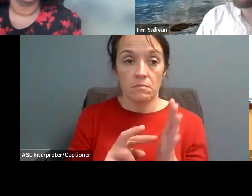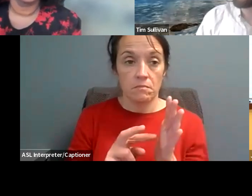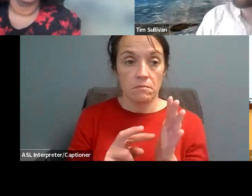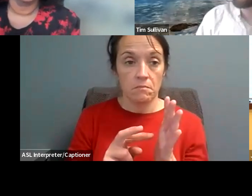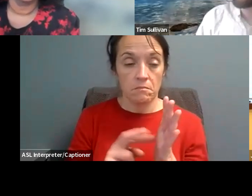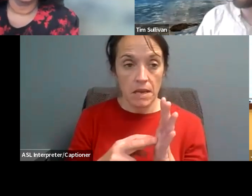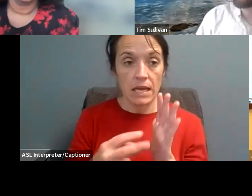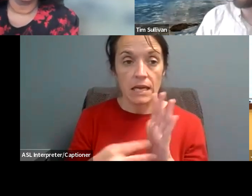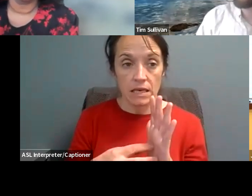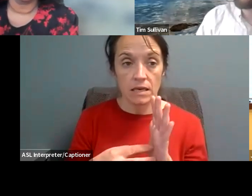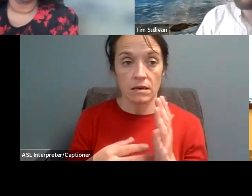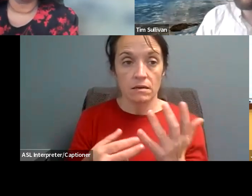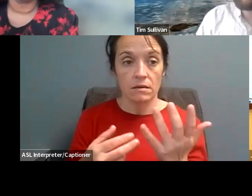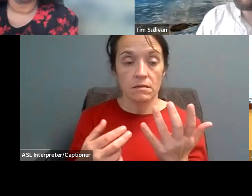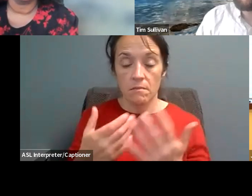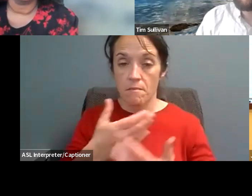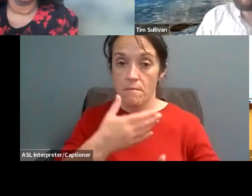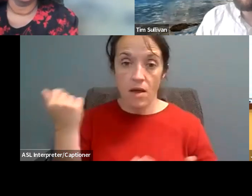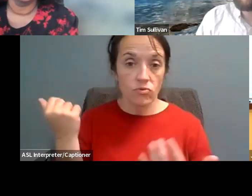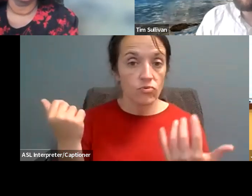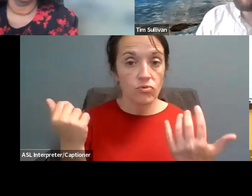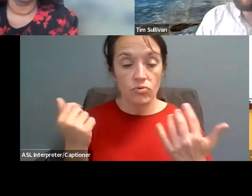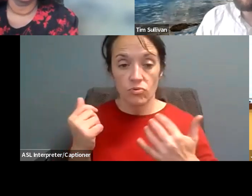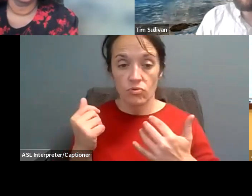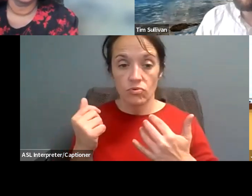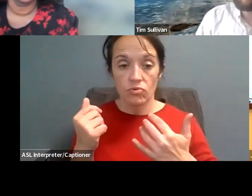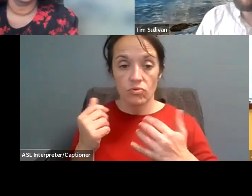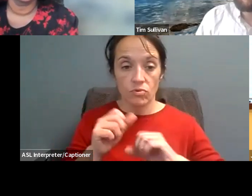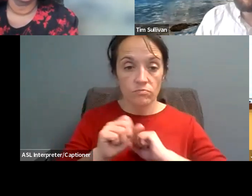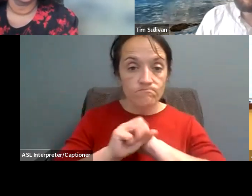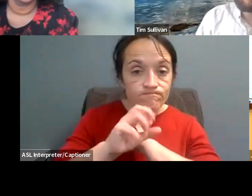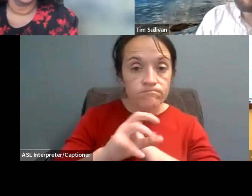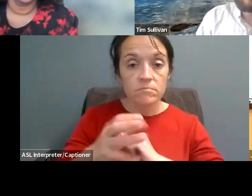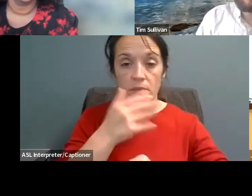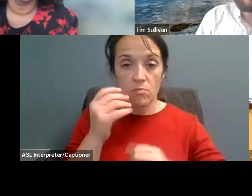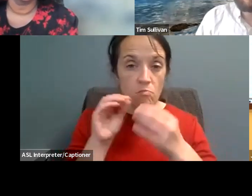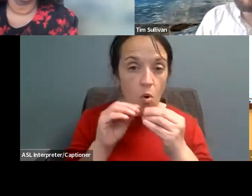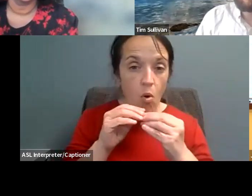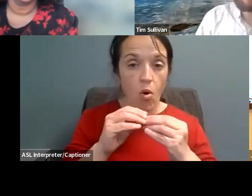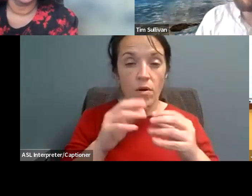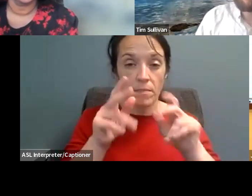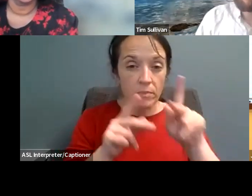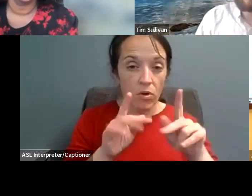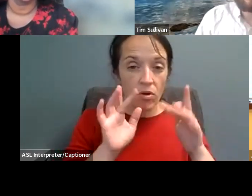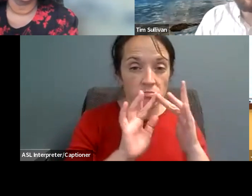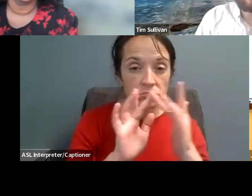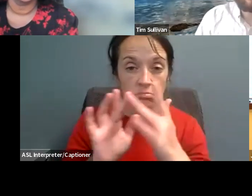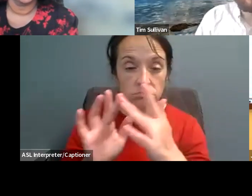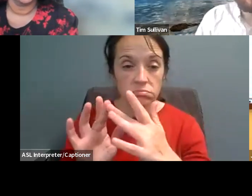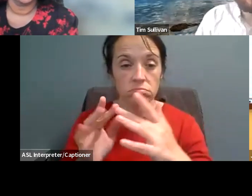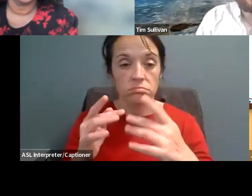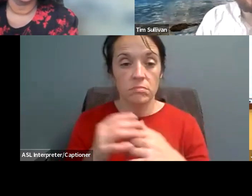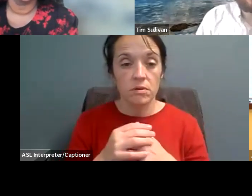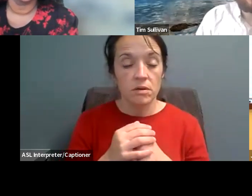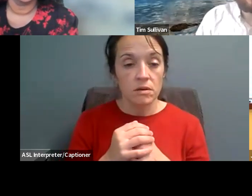missed opportunities for impact. Thank you very much. That's all that I had to share. And I am not going to be